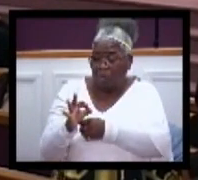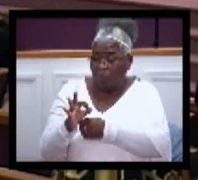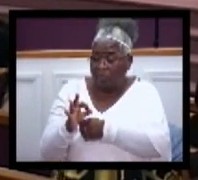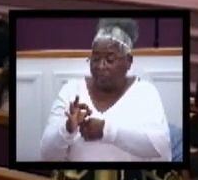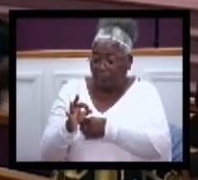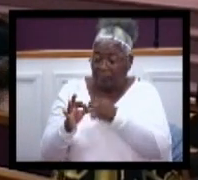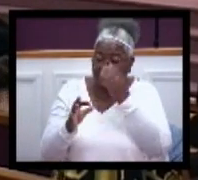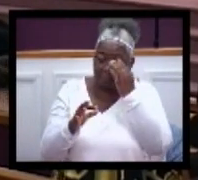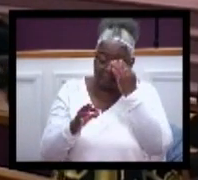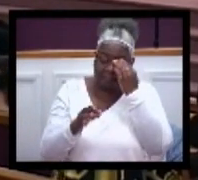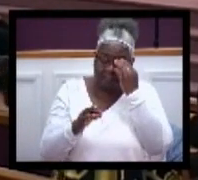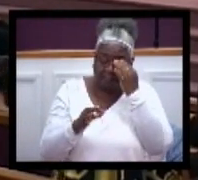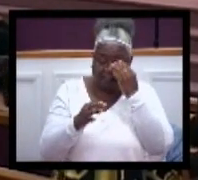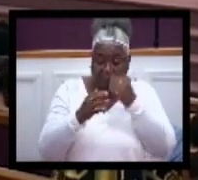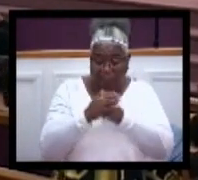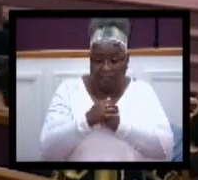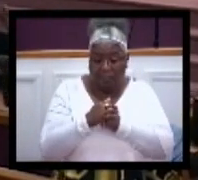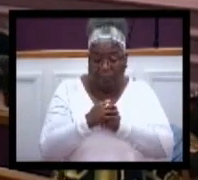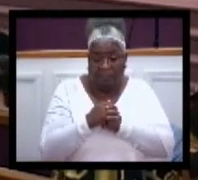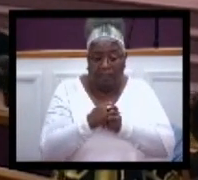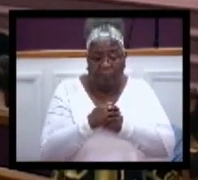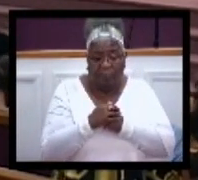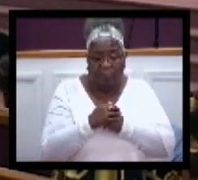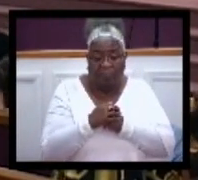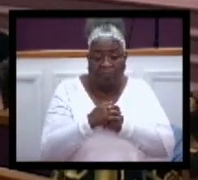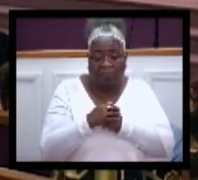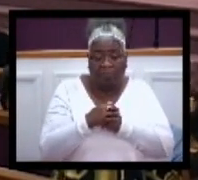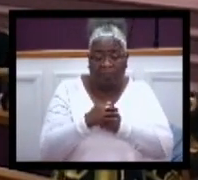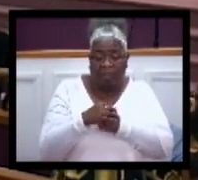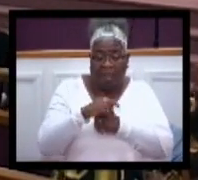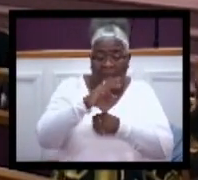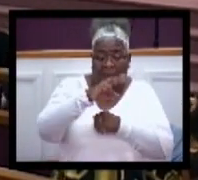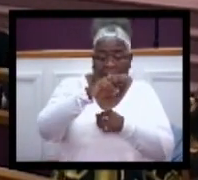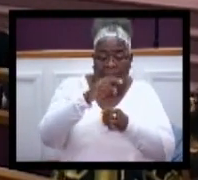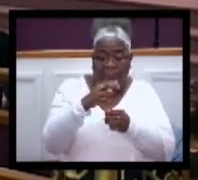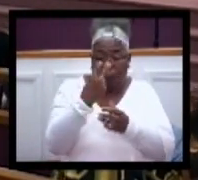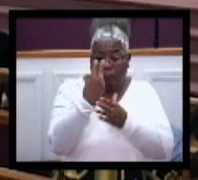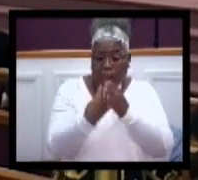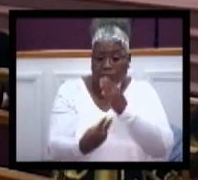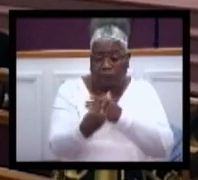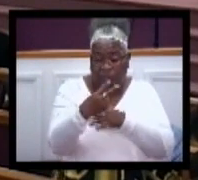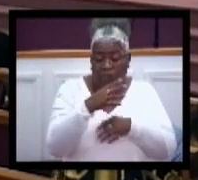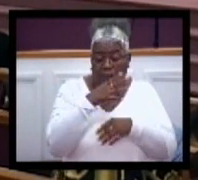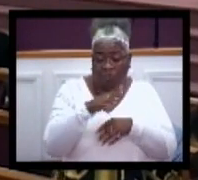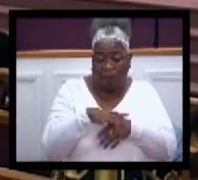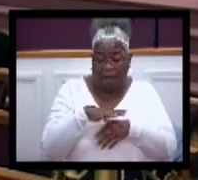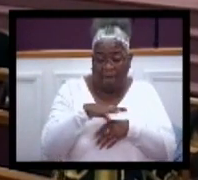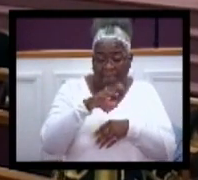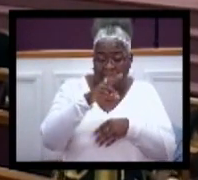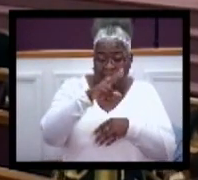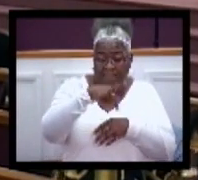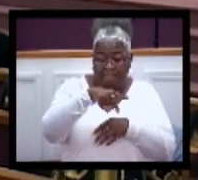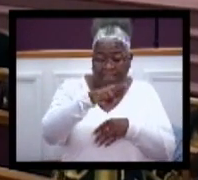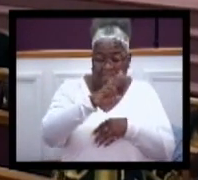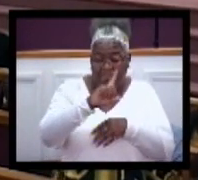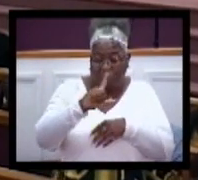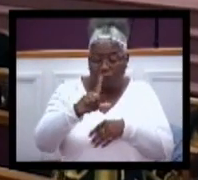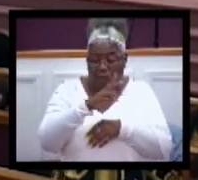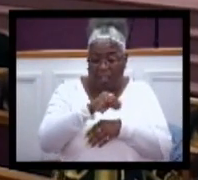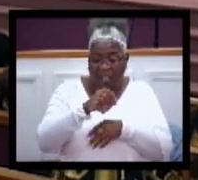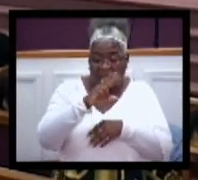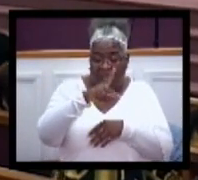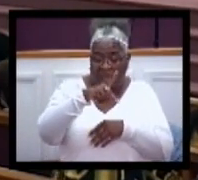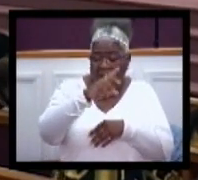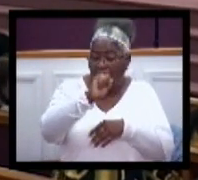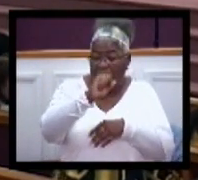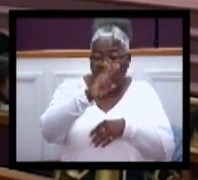woman's name was Puah and Zipporah. Puah and Zipporah would